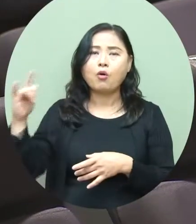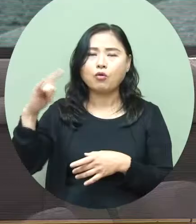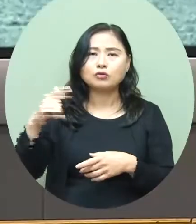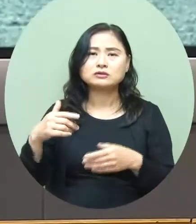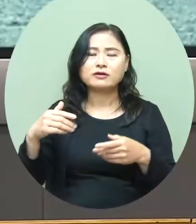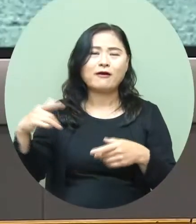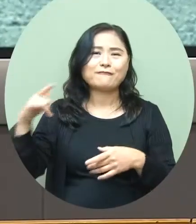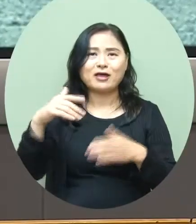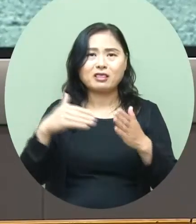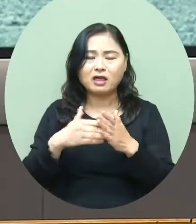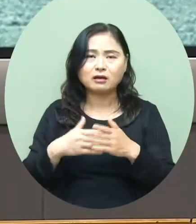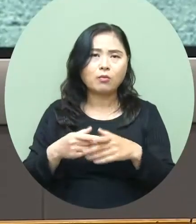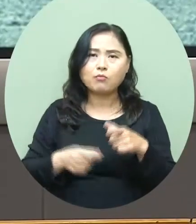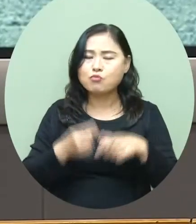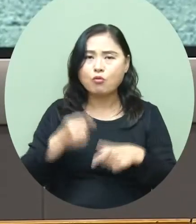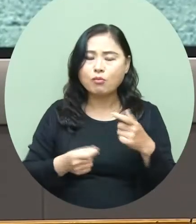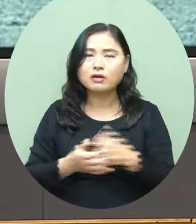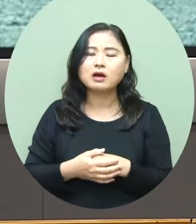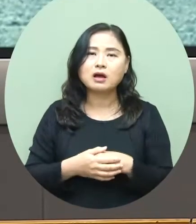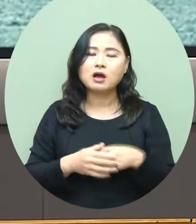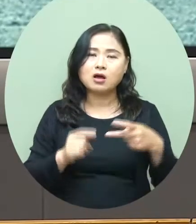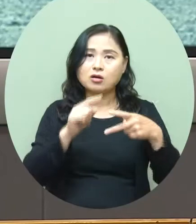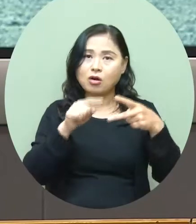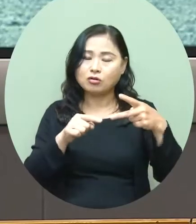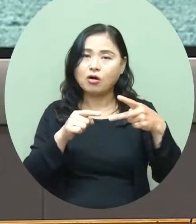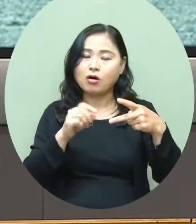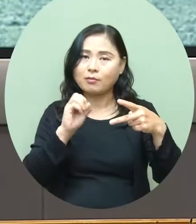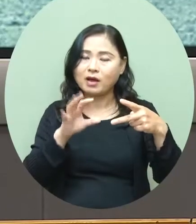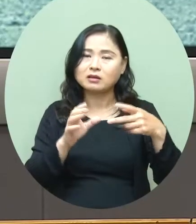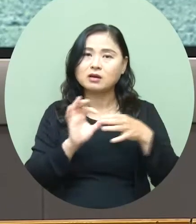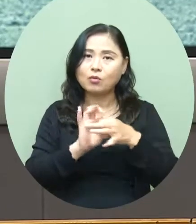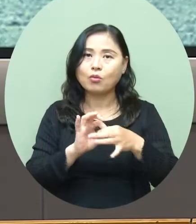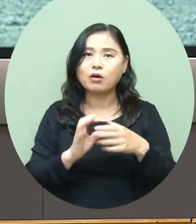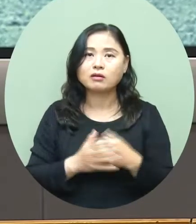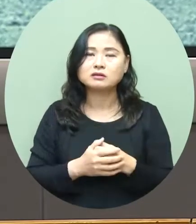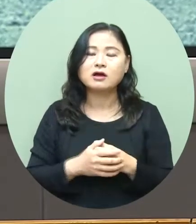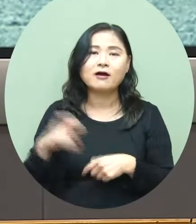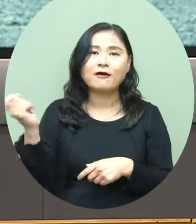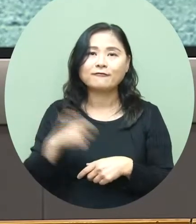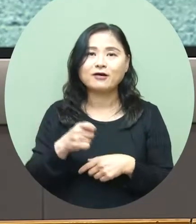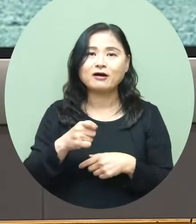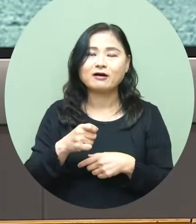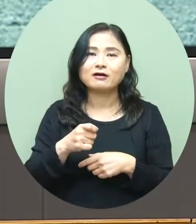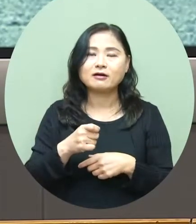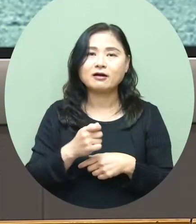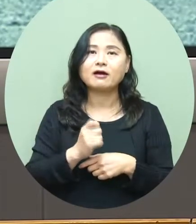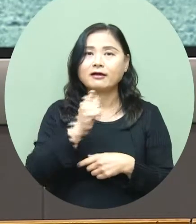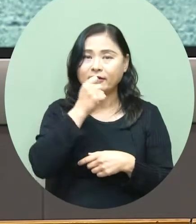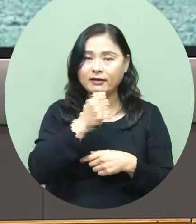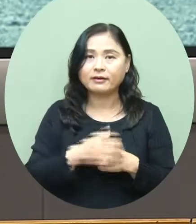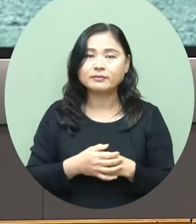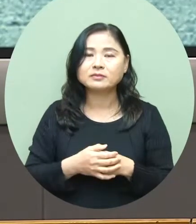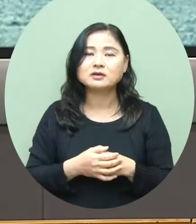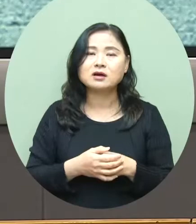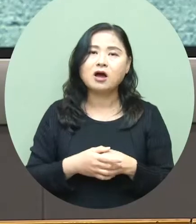Two questions. For the first question on reporting of RAT positive results to our platform. Yesterday